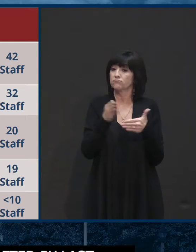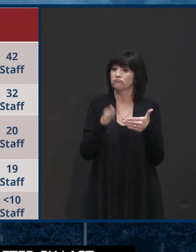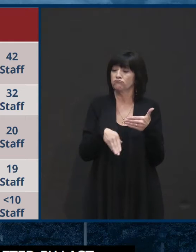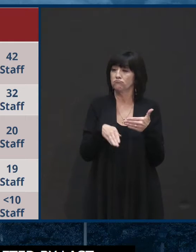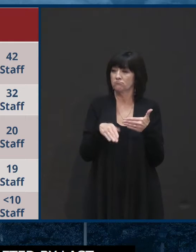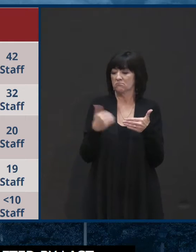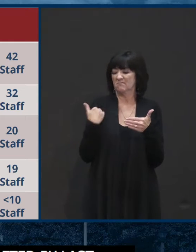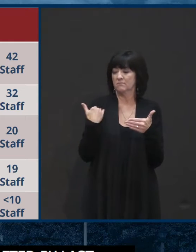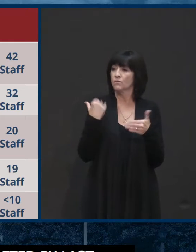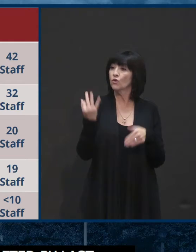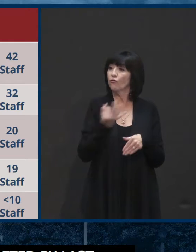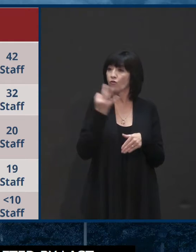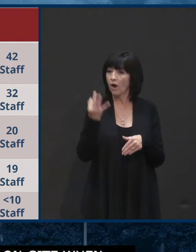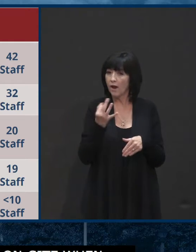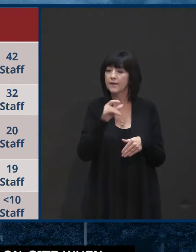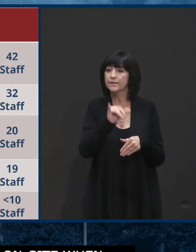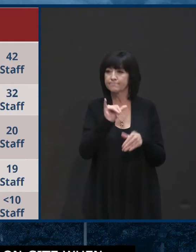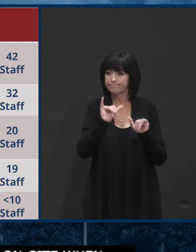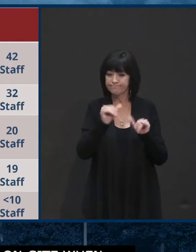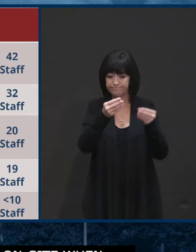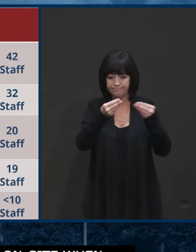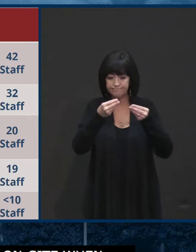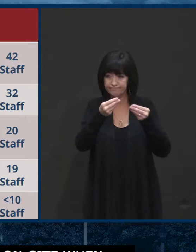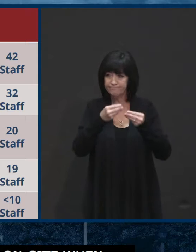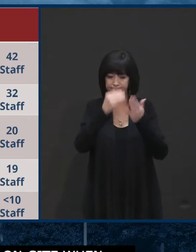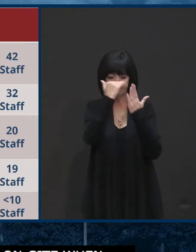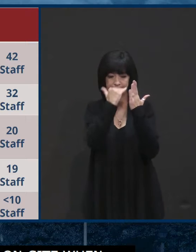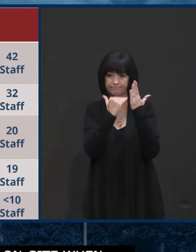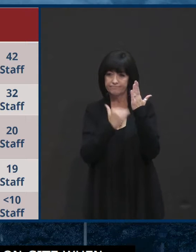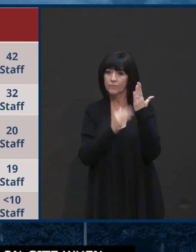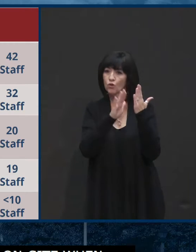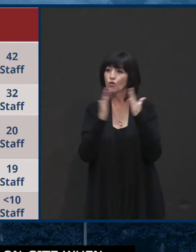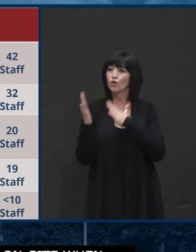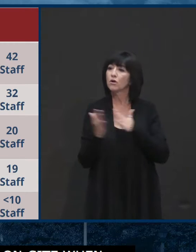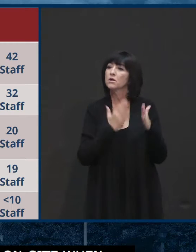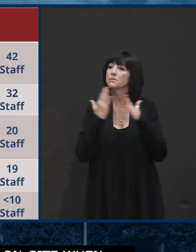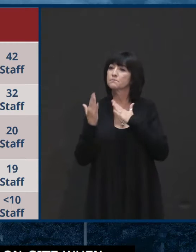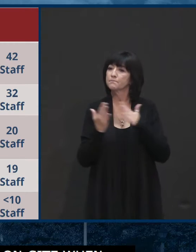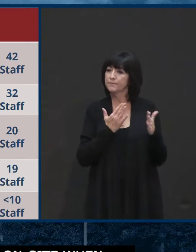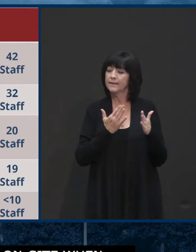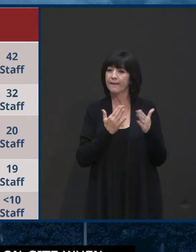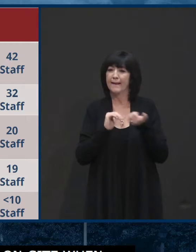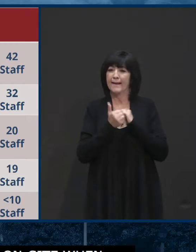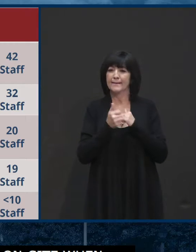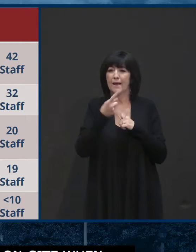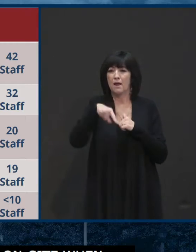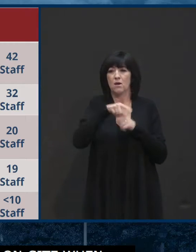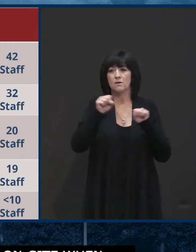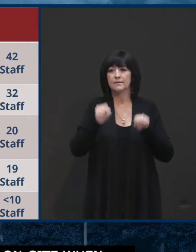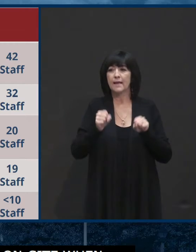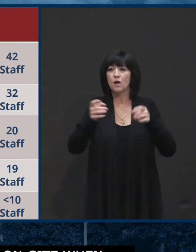more than 2 cases in a facility to make sure that infection control